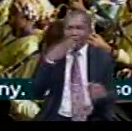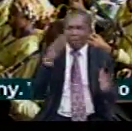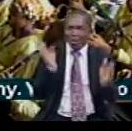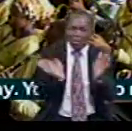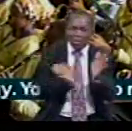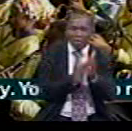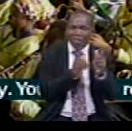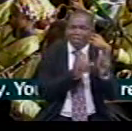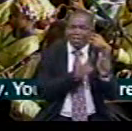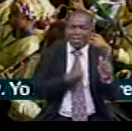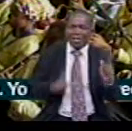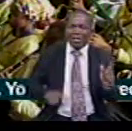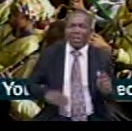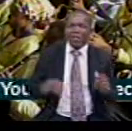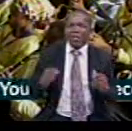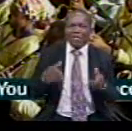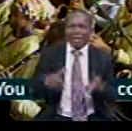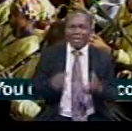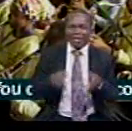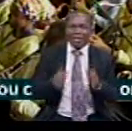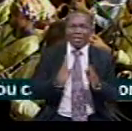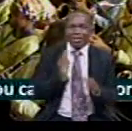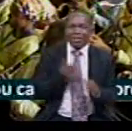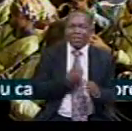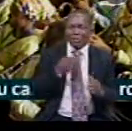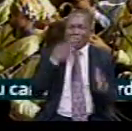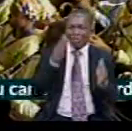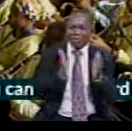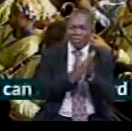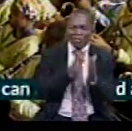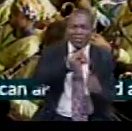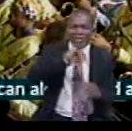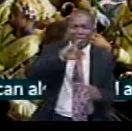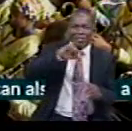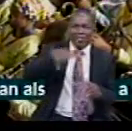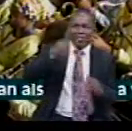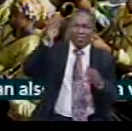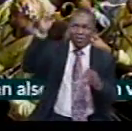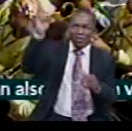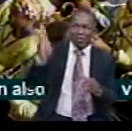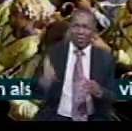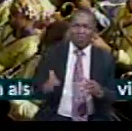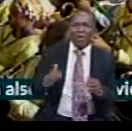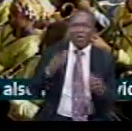nationwide praise them, let us praise Jehovah.